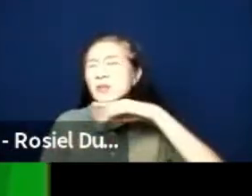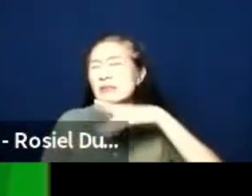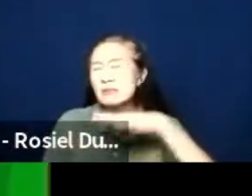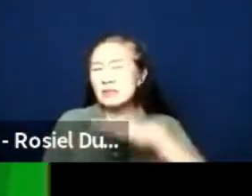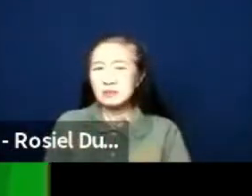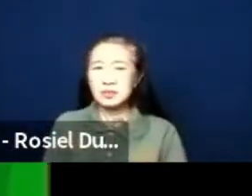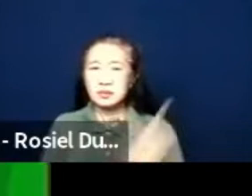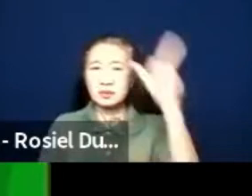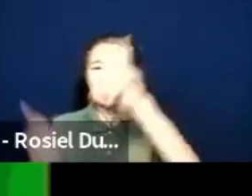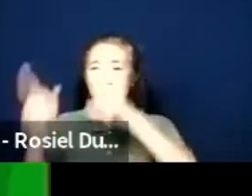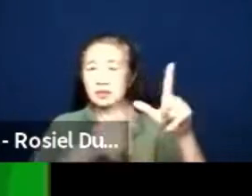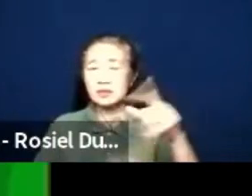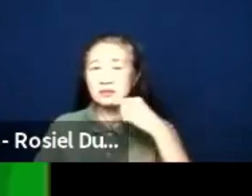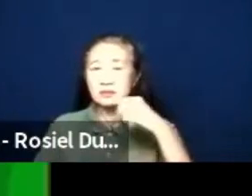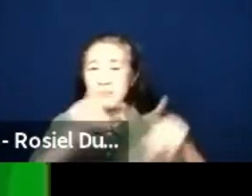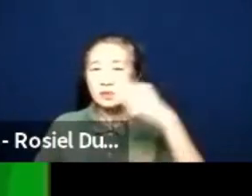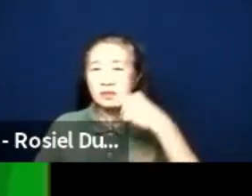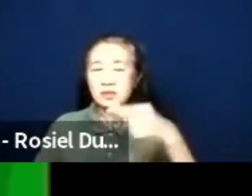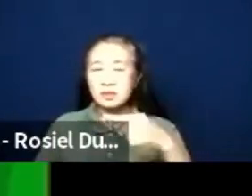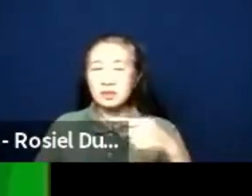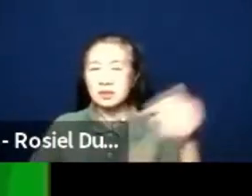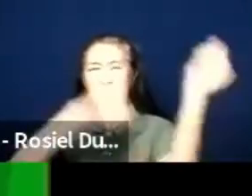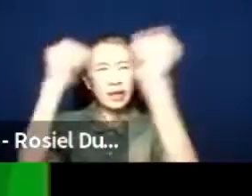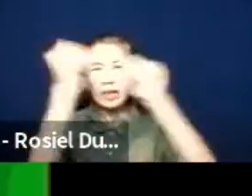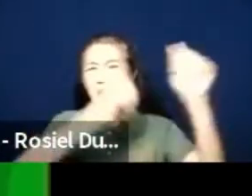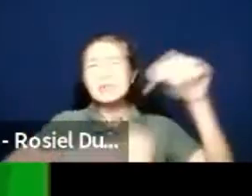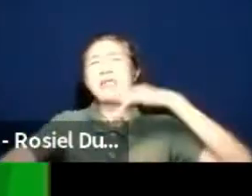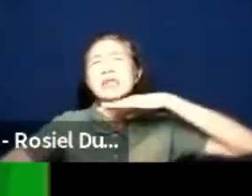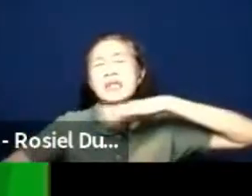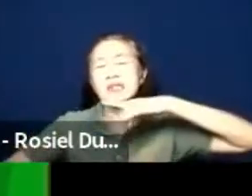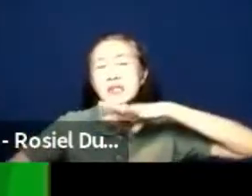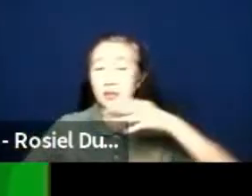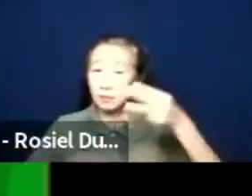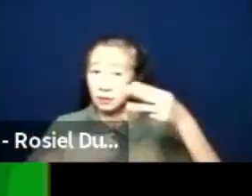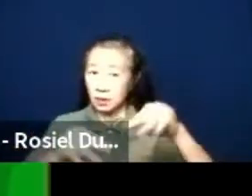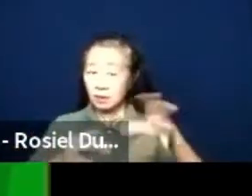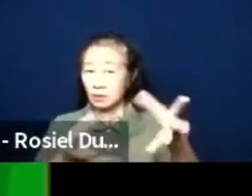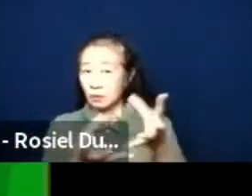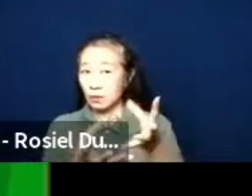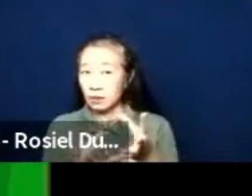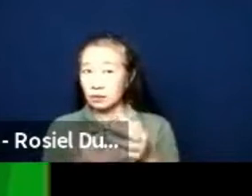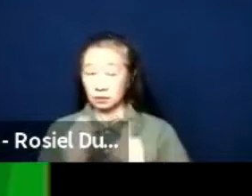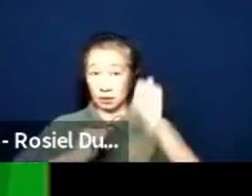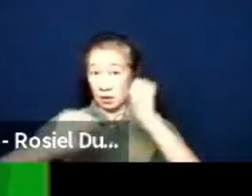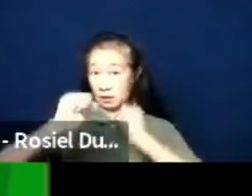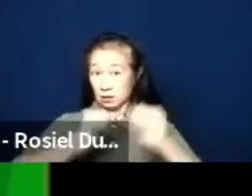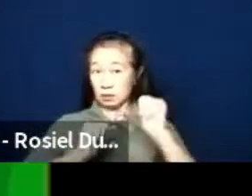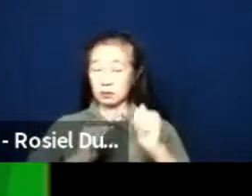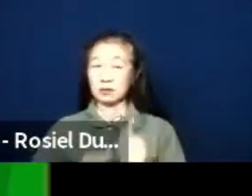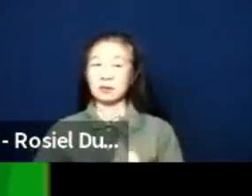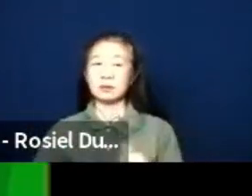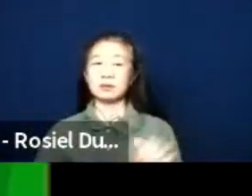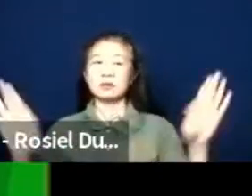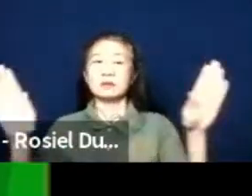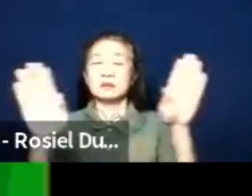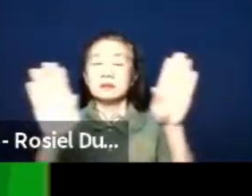if local authorities say the air is badly contaminated, you may want to take this kind of action. Sealing a